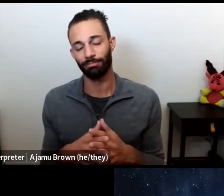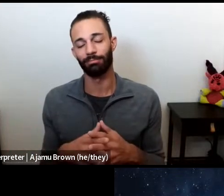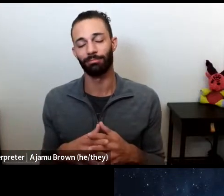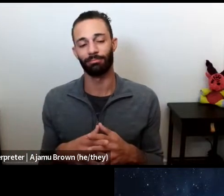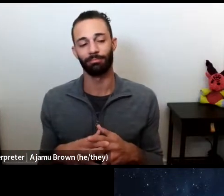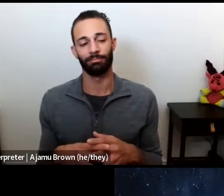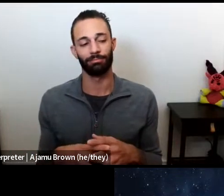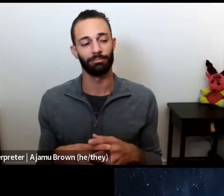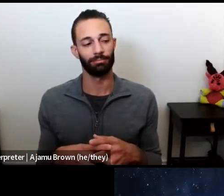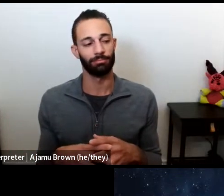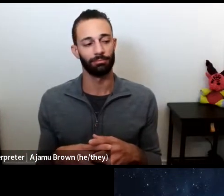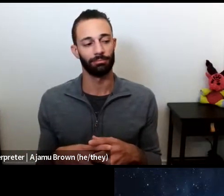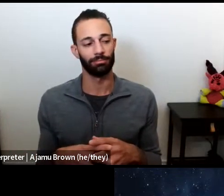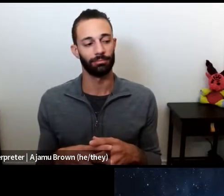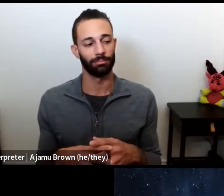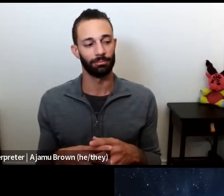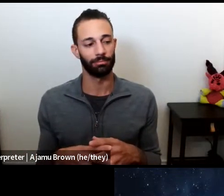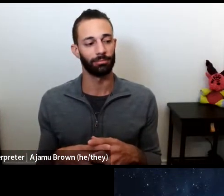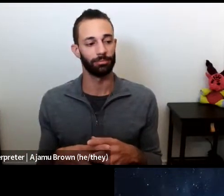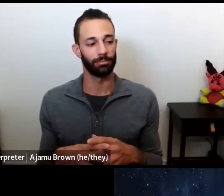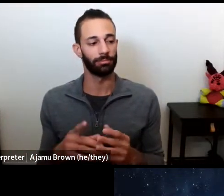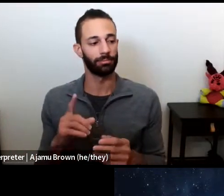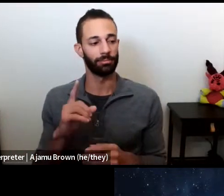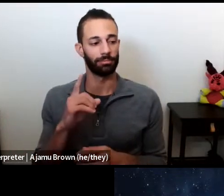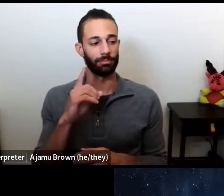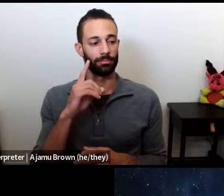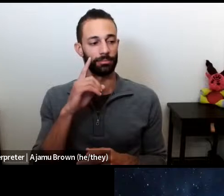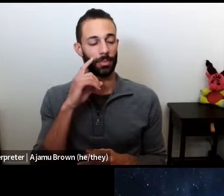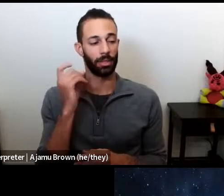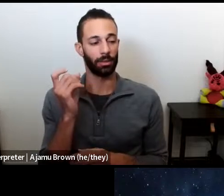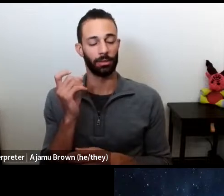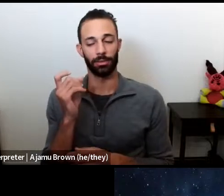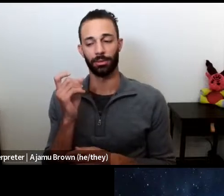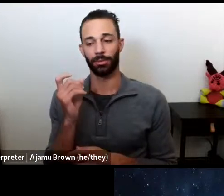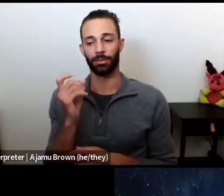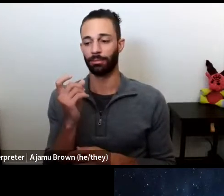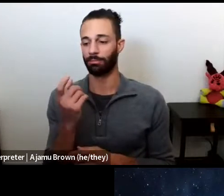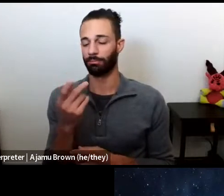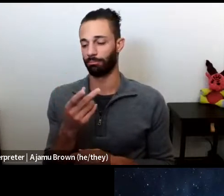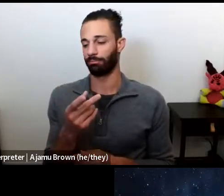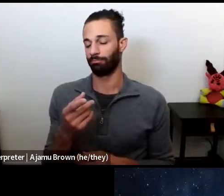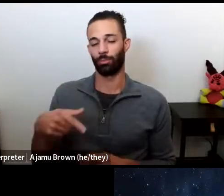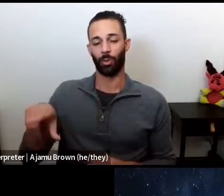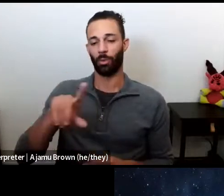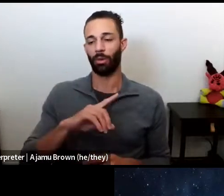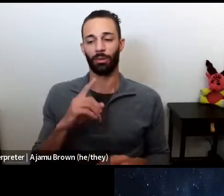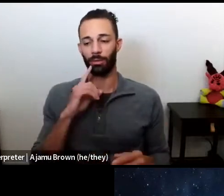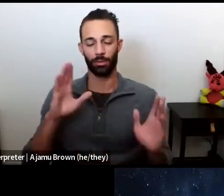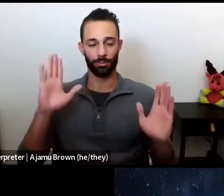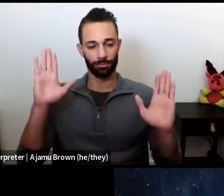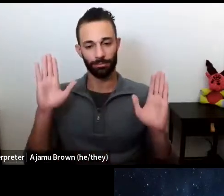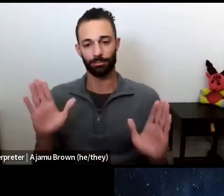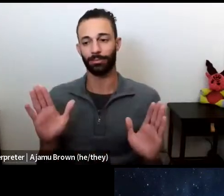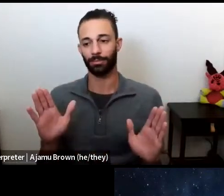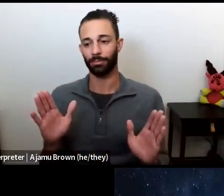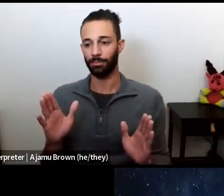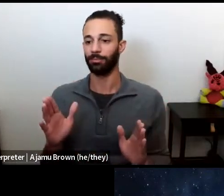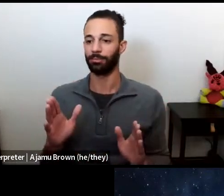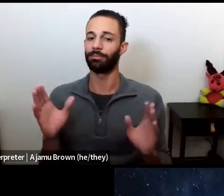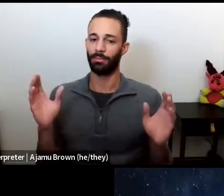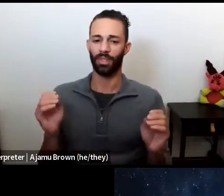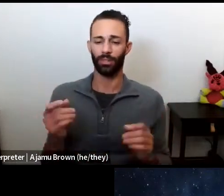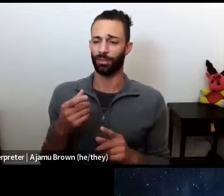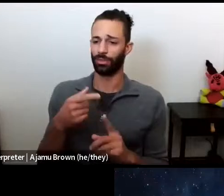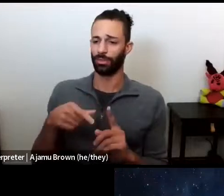um, because you're amazing at it. So, really, wow, Cancerians, you get it really easy.